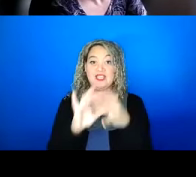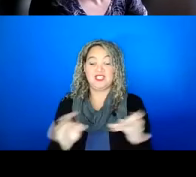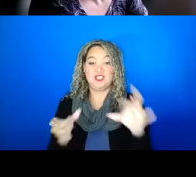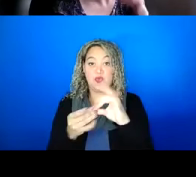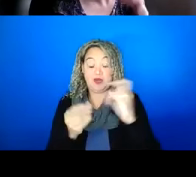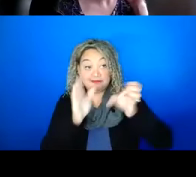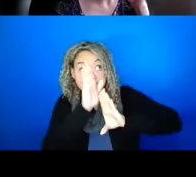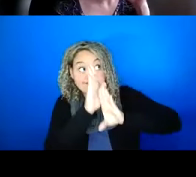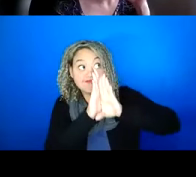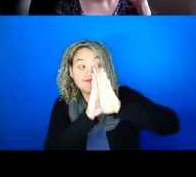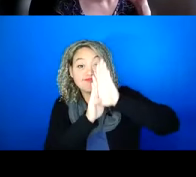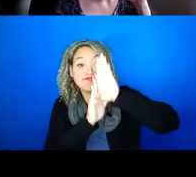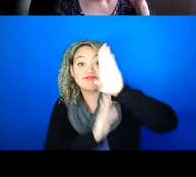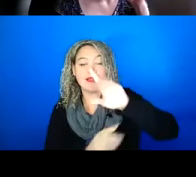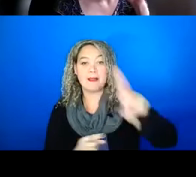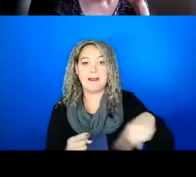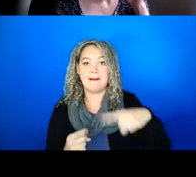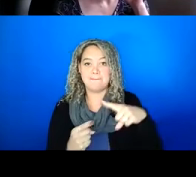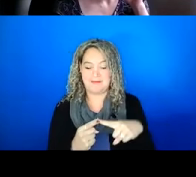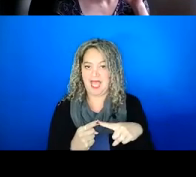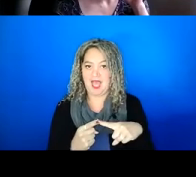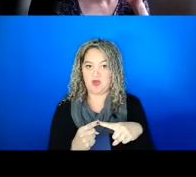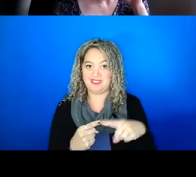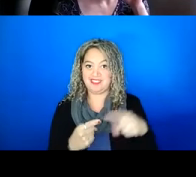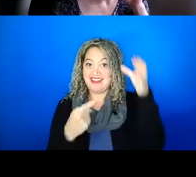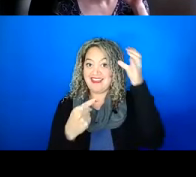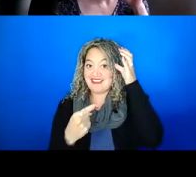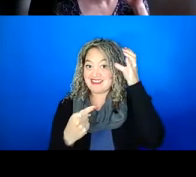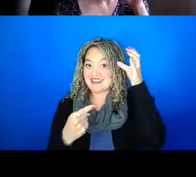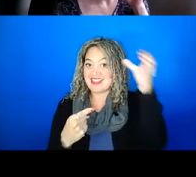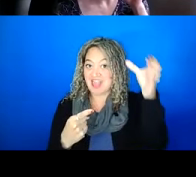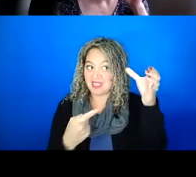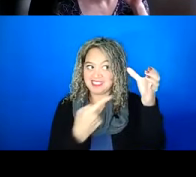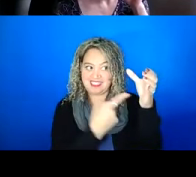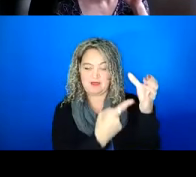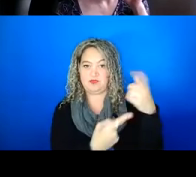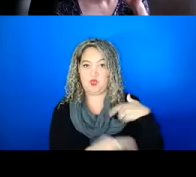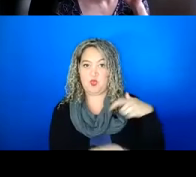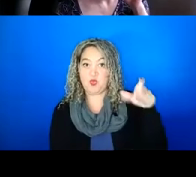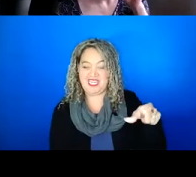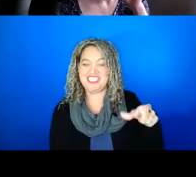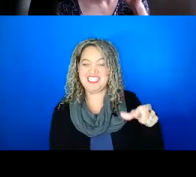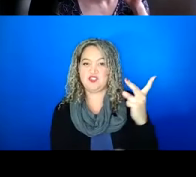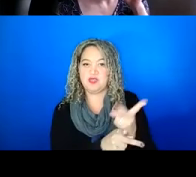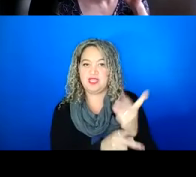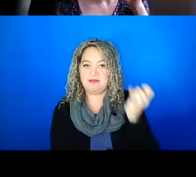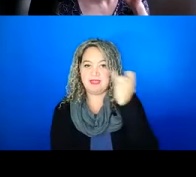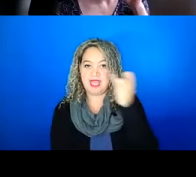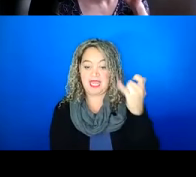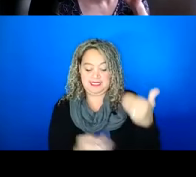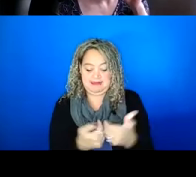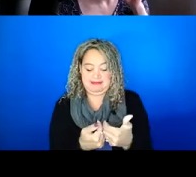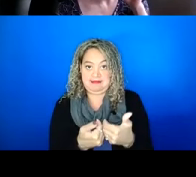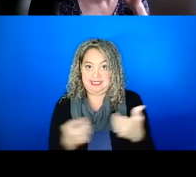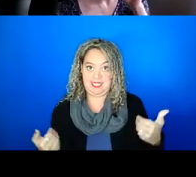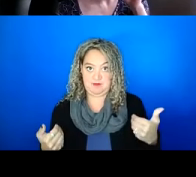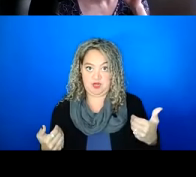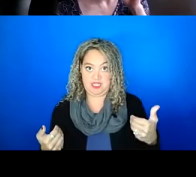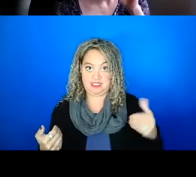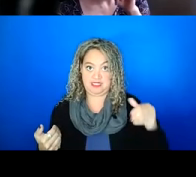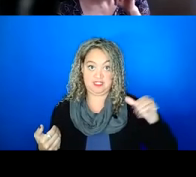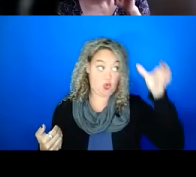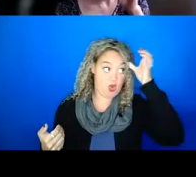developmental story about the nature of concepts, we need to keep that idea separate from semantics